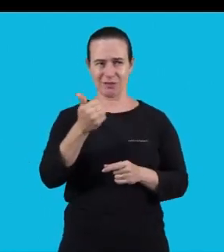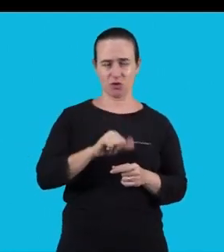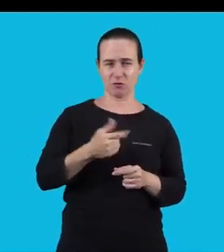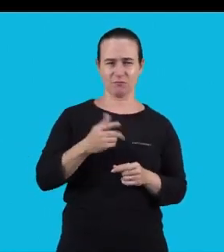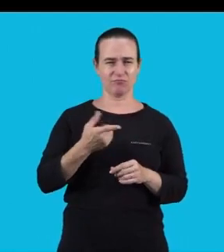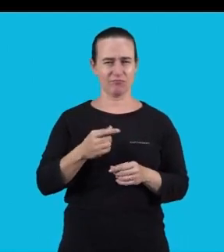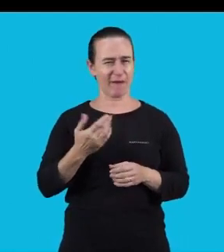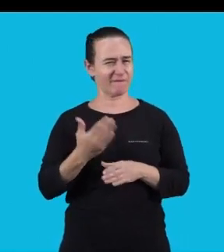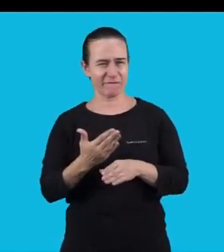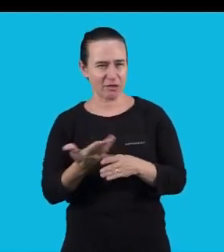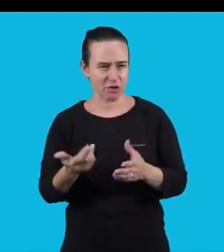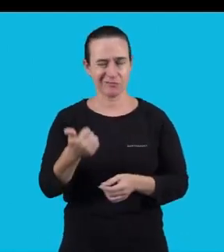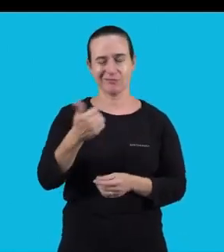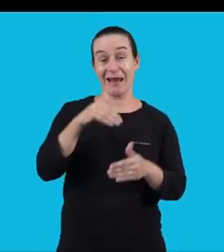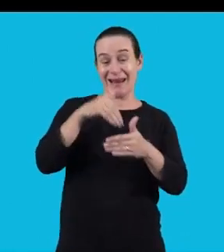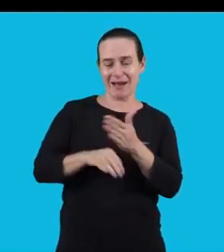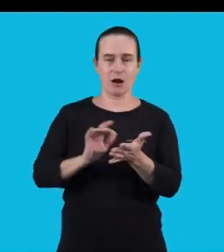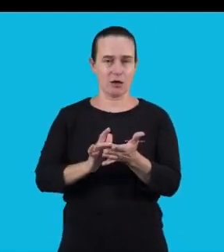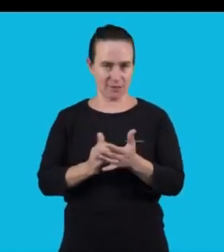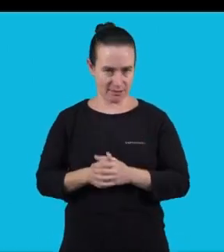function, and in context.